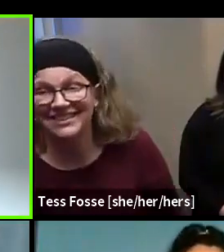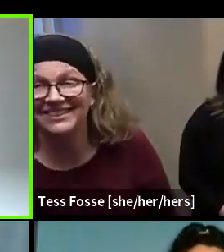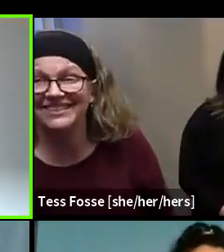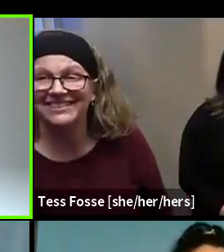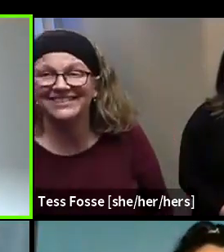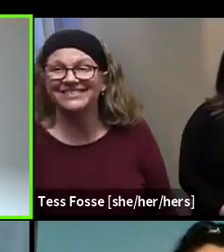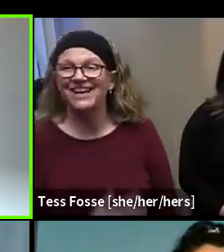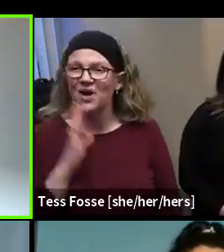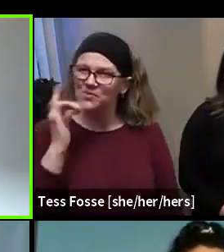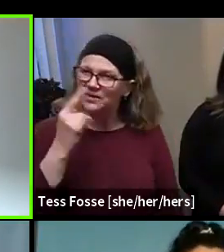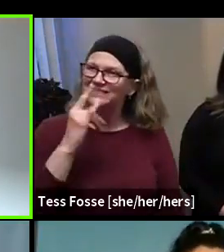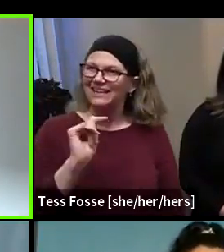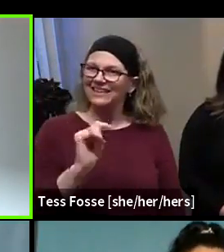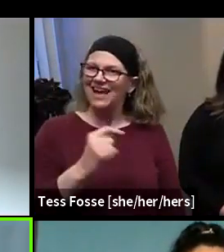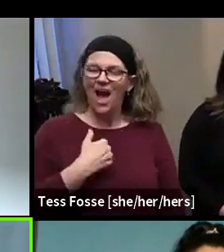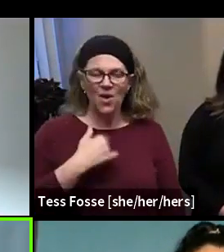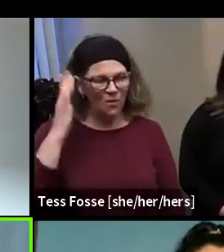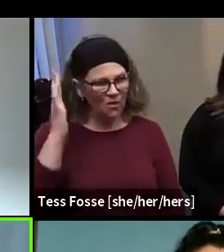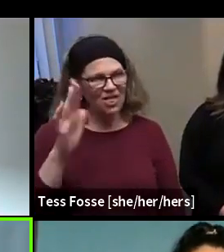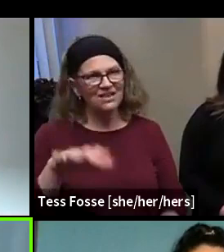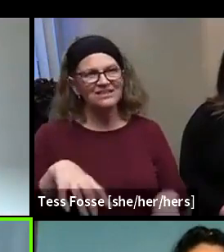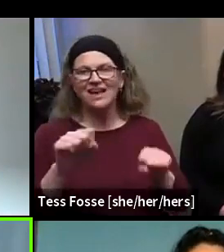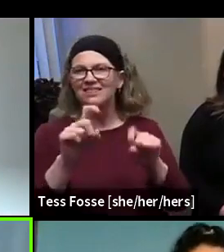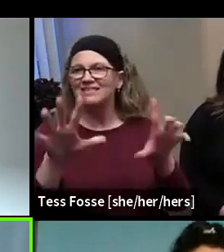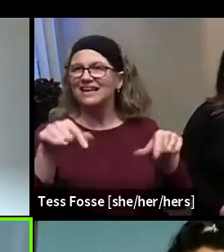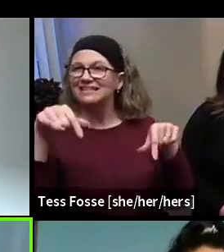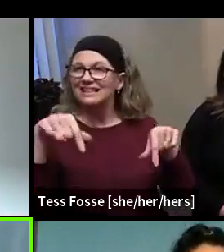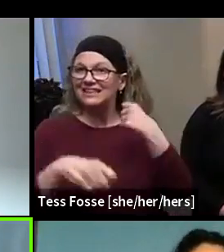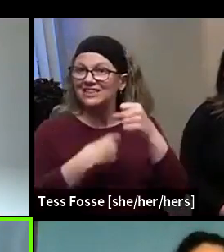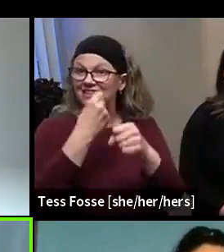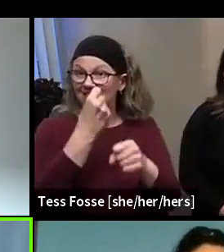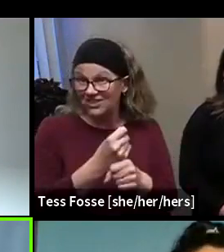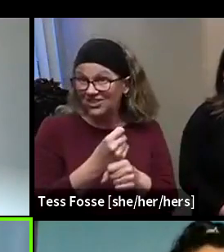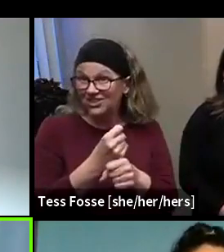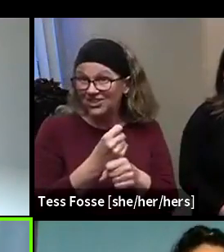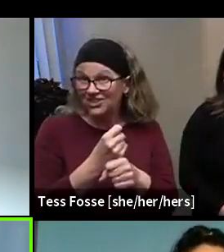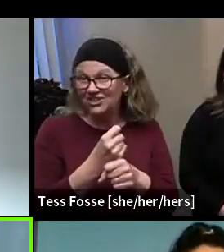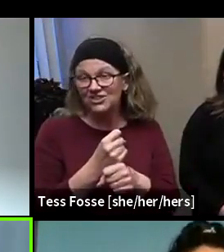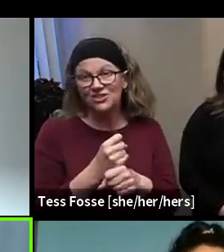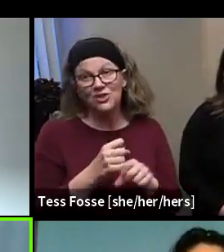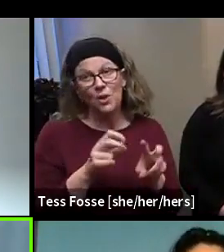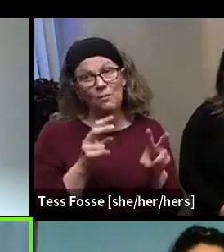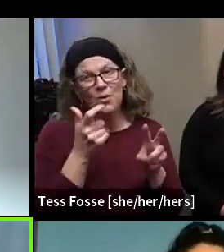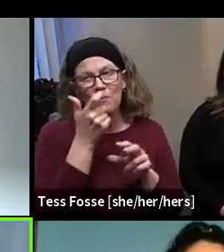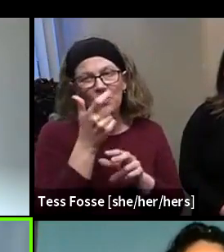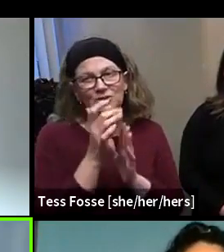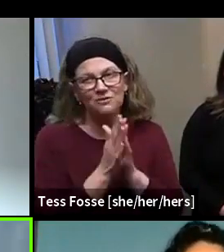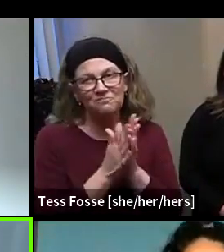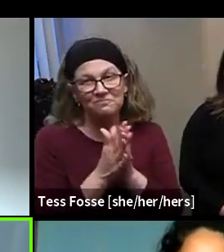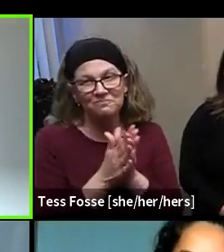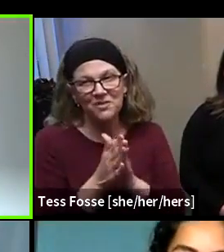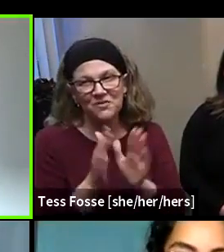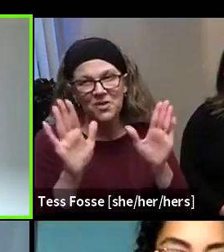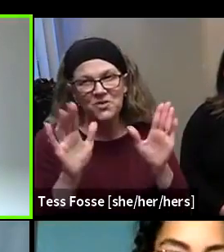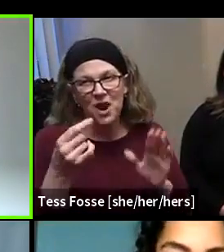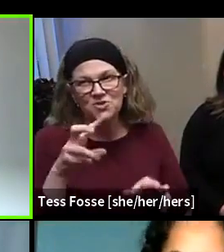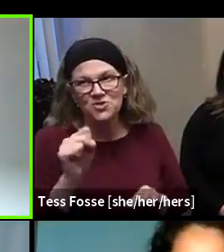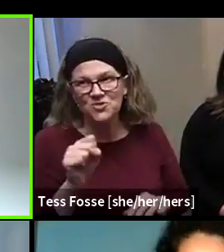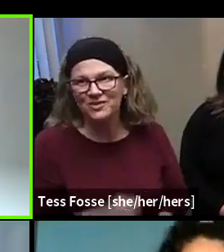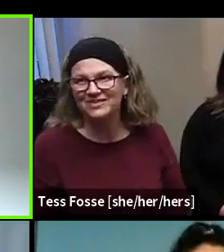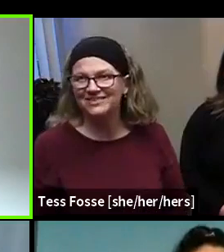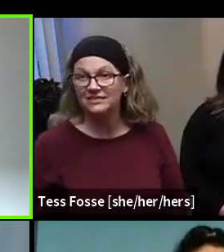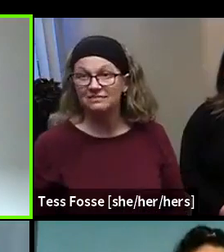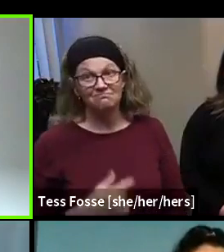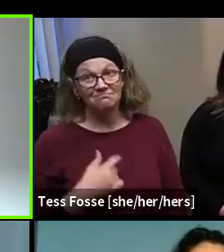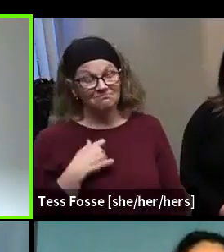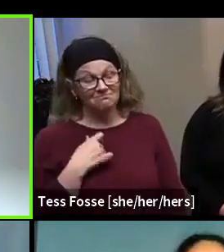So I will be taking that test this year. So be on the lookout for that great news. You know, that's just been